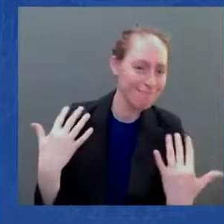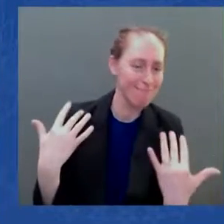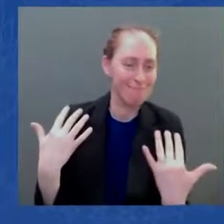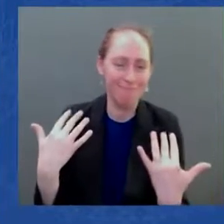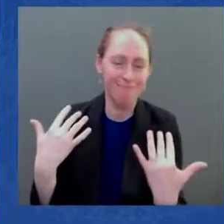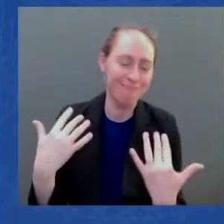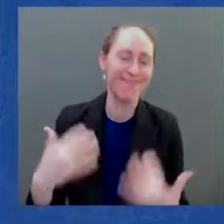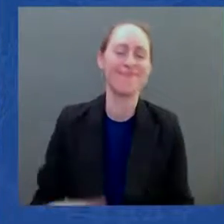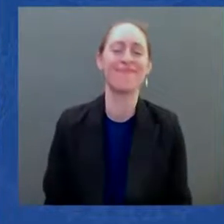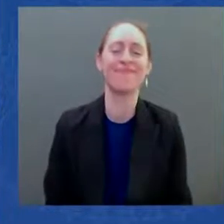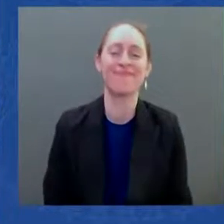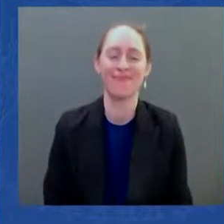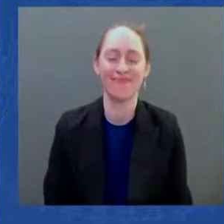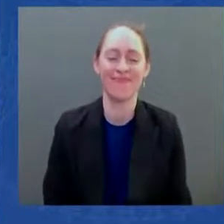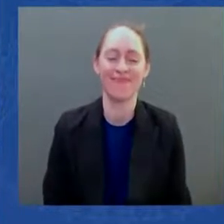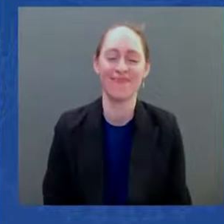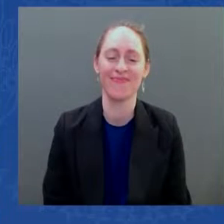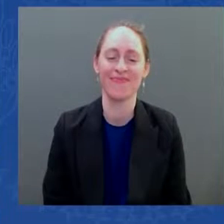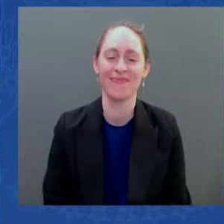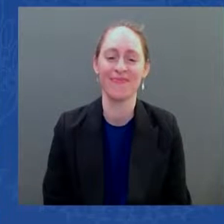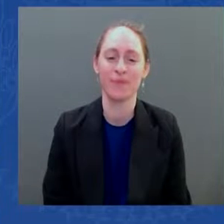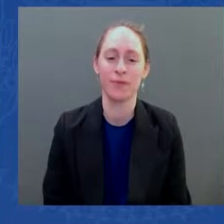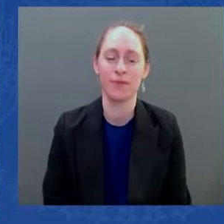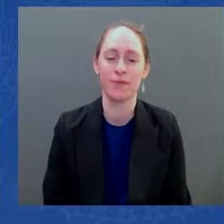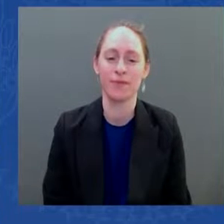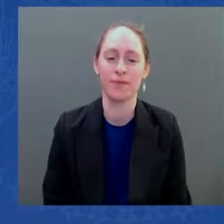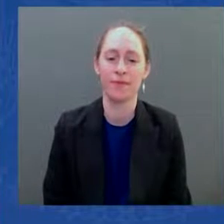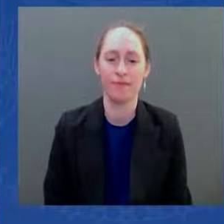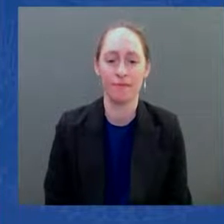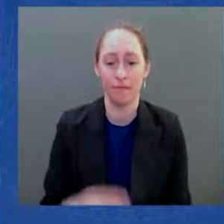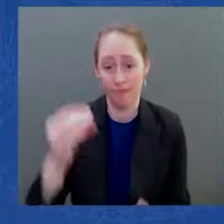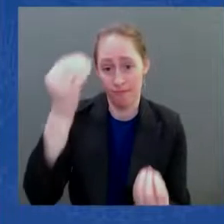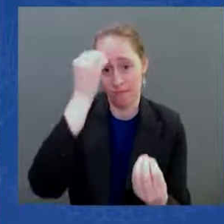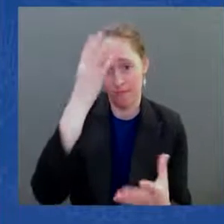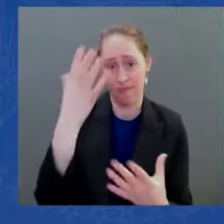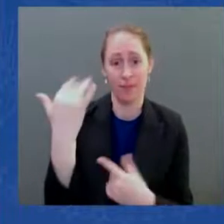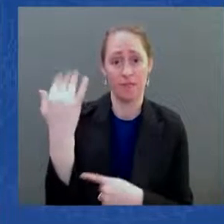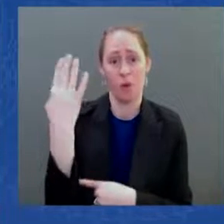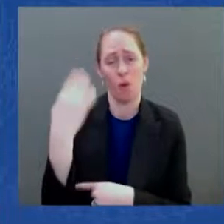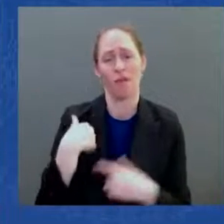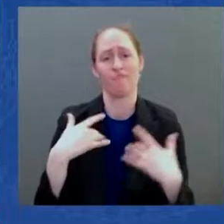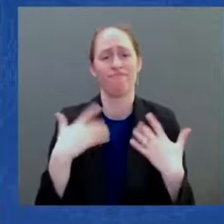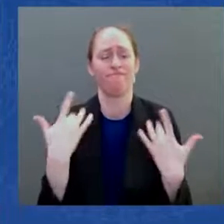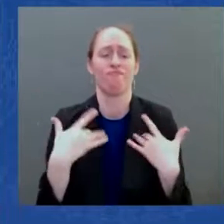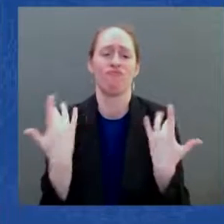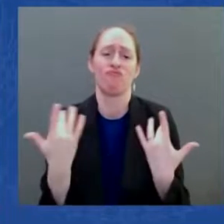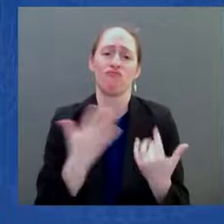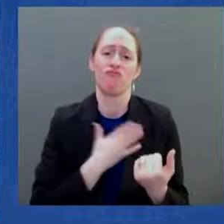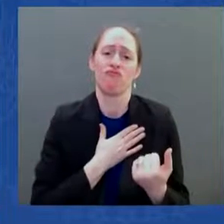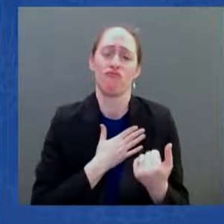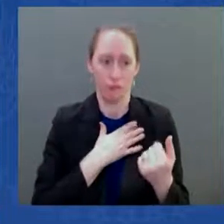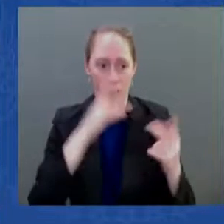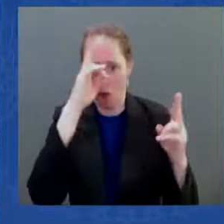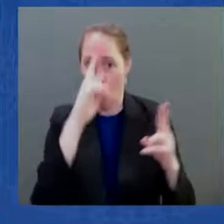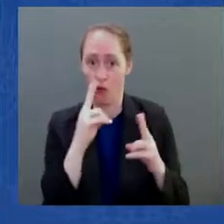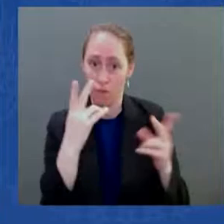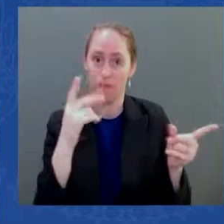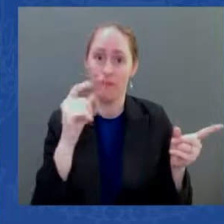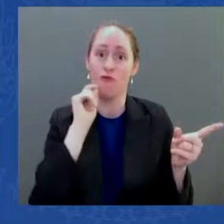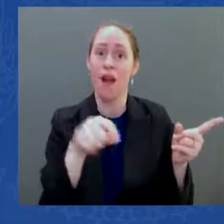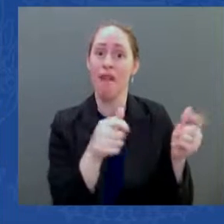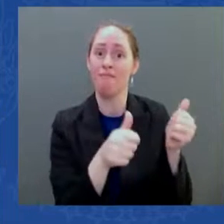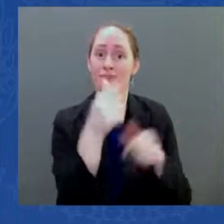Minister, who's in town today, and he is meeting with some of my cabinet members, including the Secretary of Treasury and